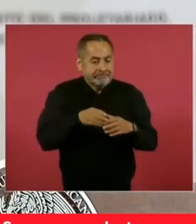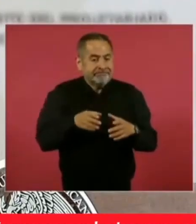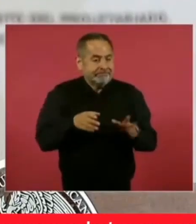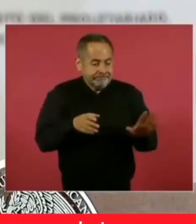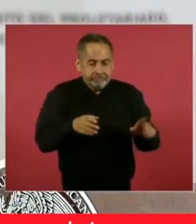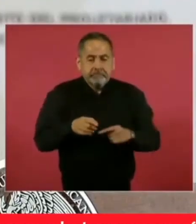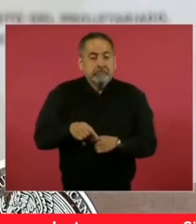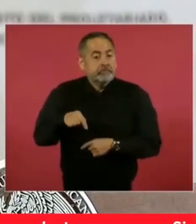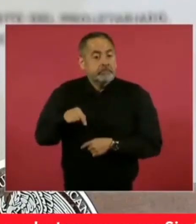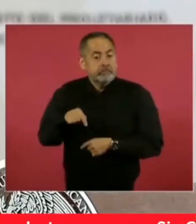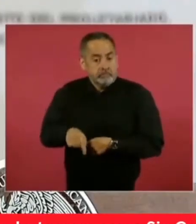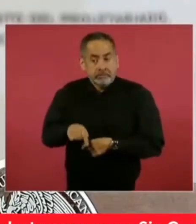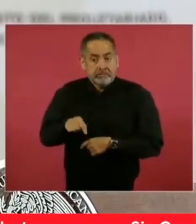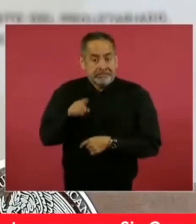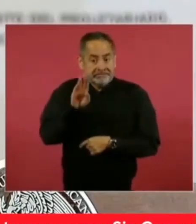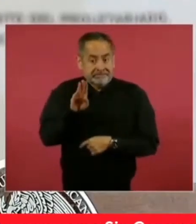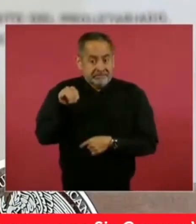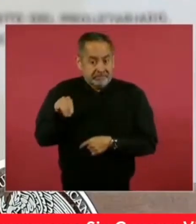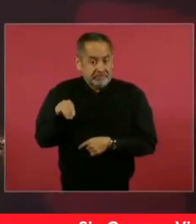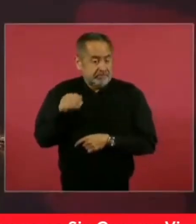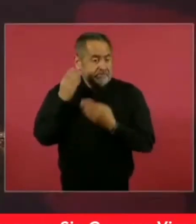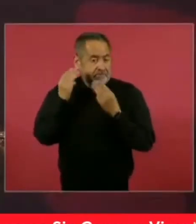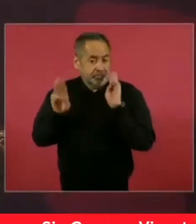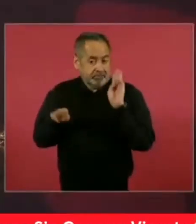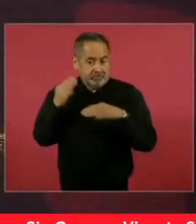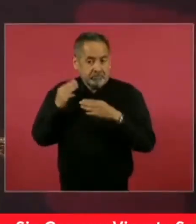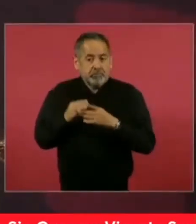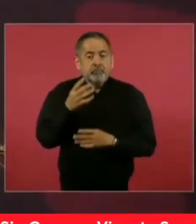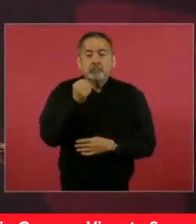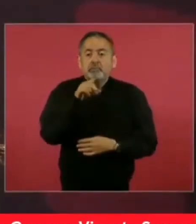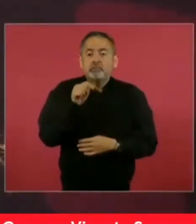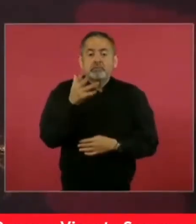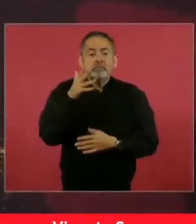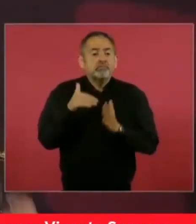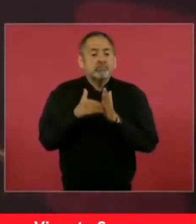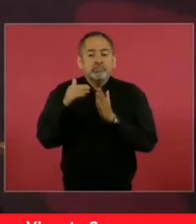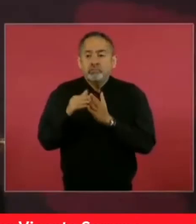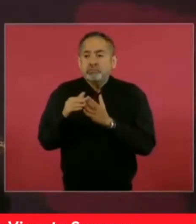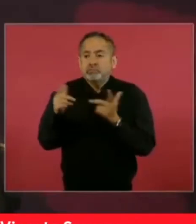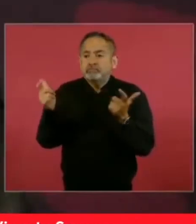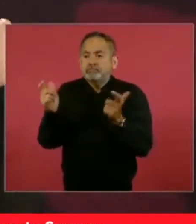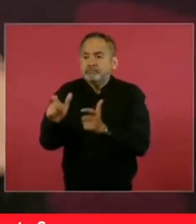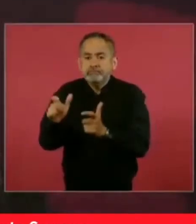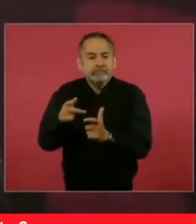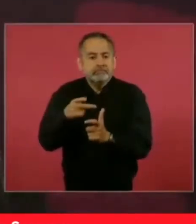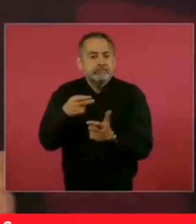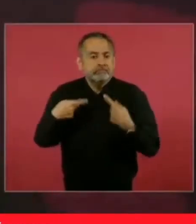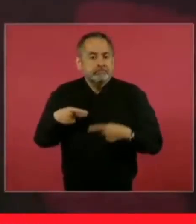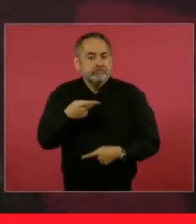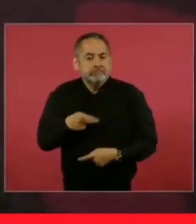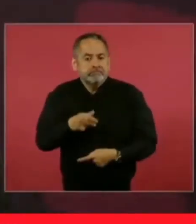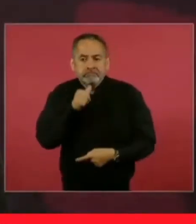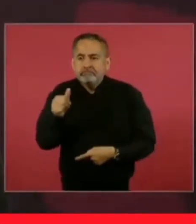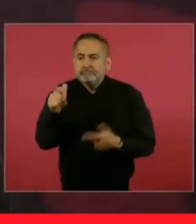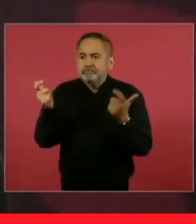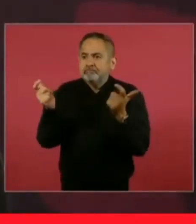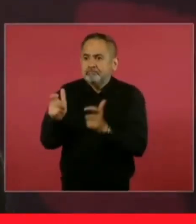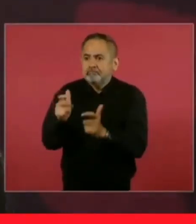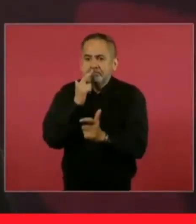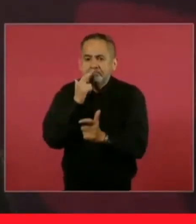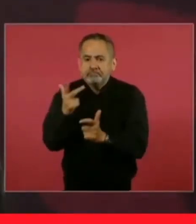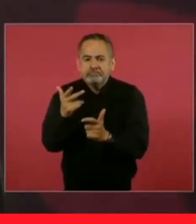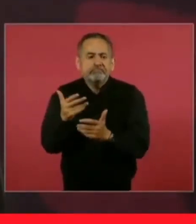administración, según el Banco Mundial, 9.5 millones de mexicanos salieron de la pobreza y que eso no tiene